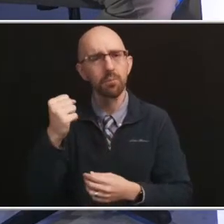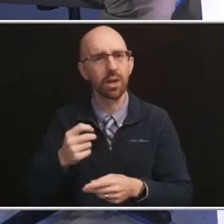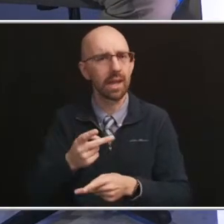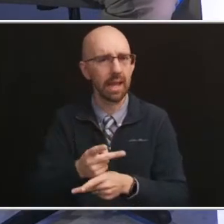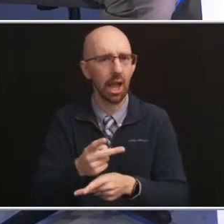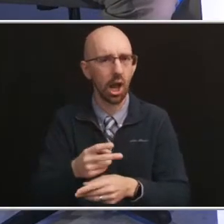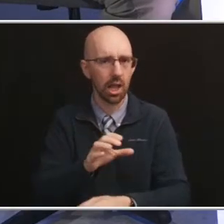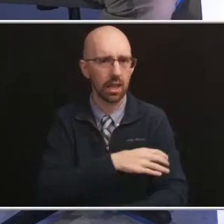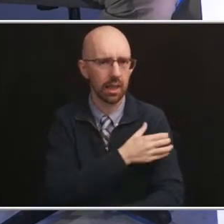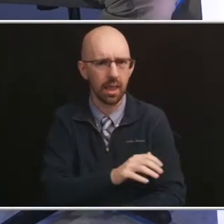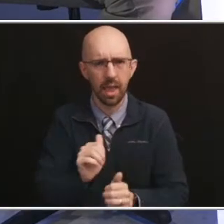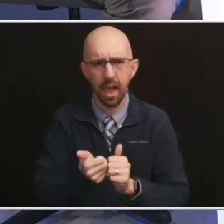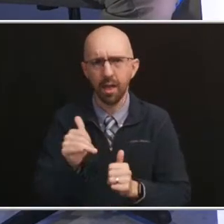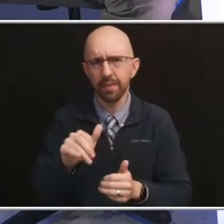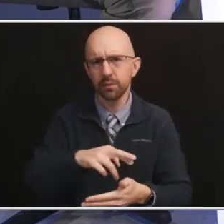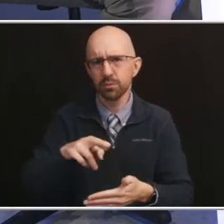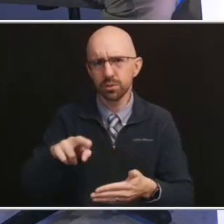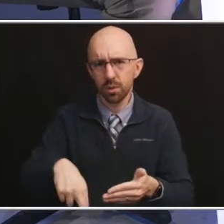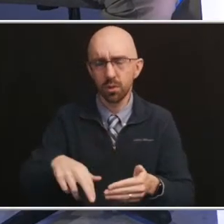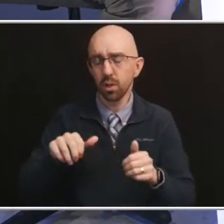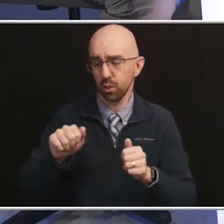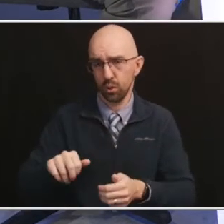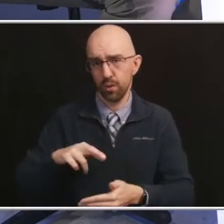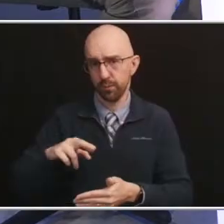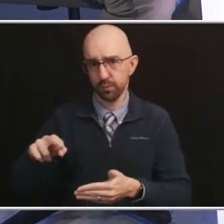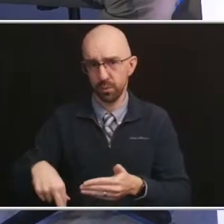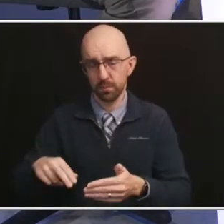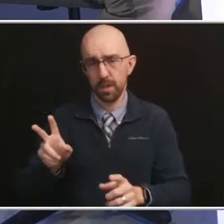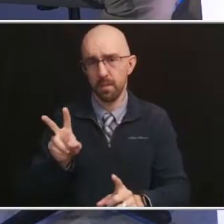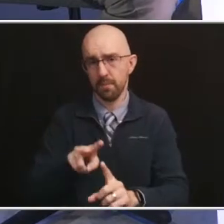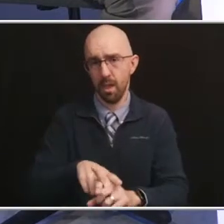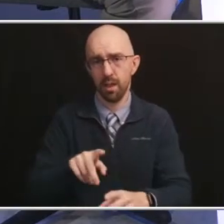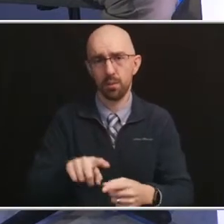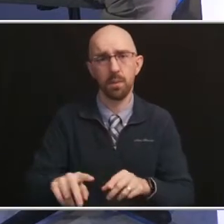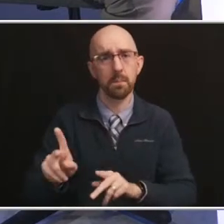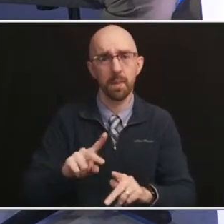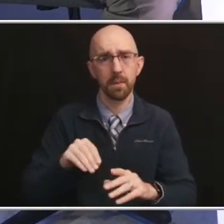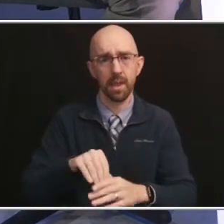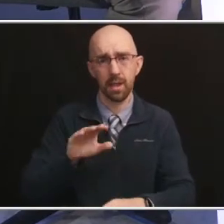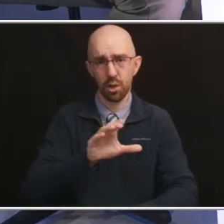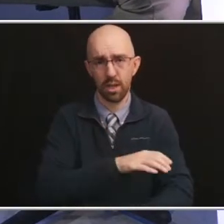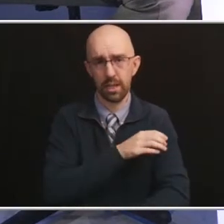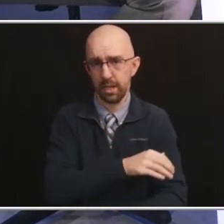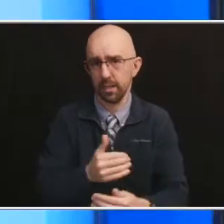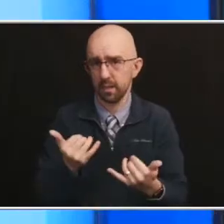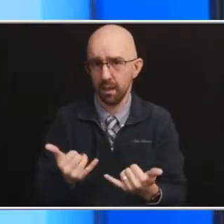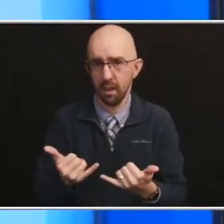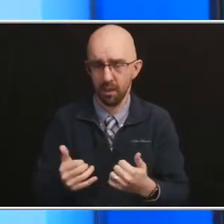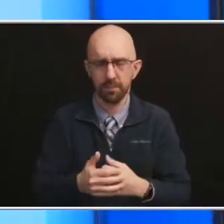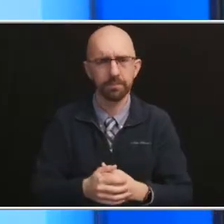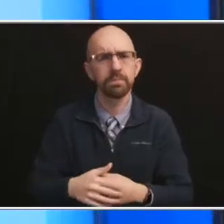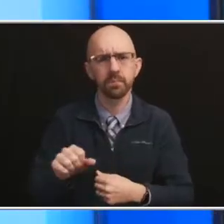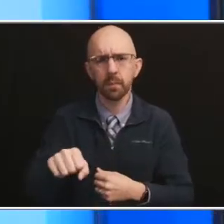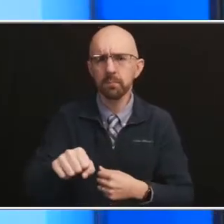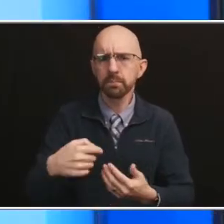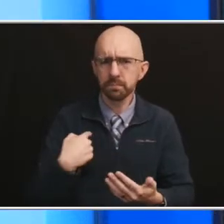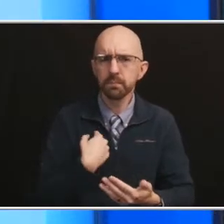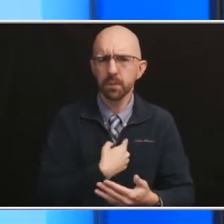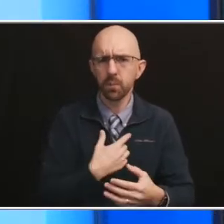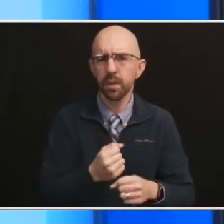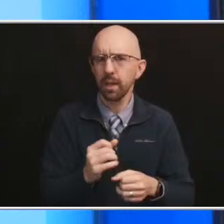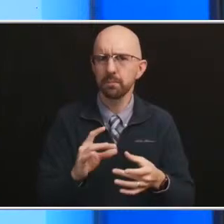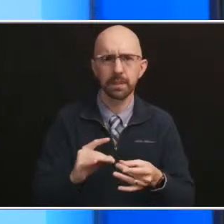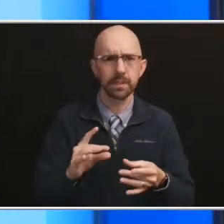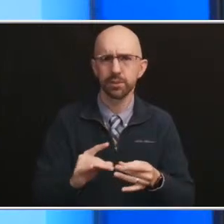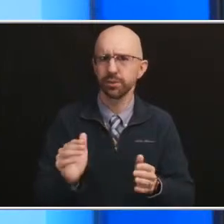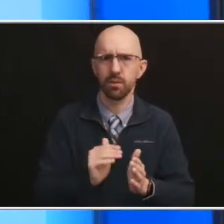results be applied to the people in your clinic now? Yeah, so we get messages all the time. You